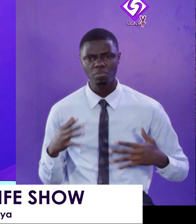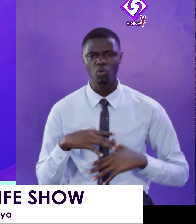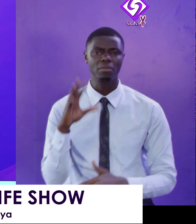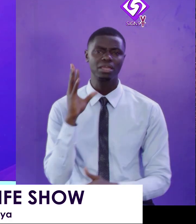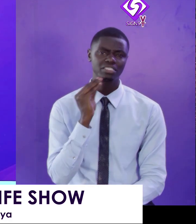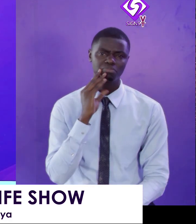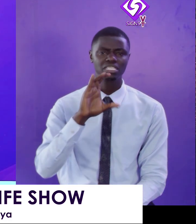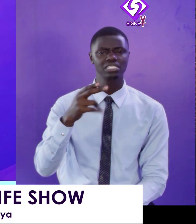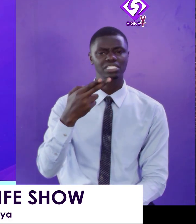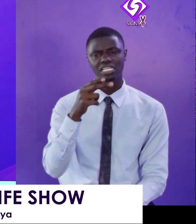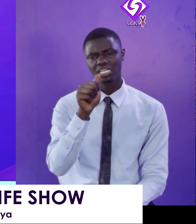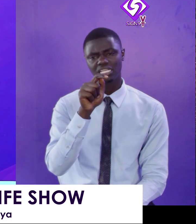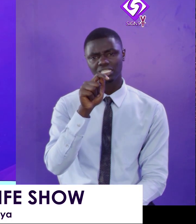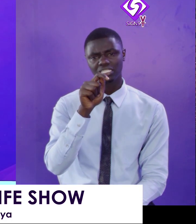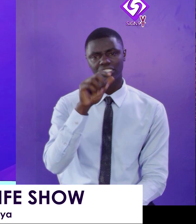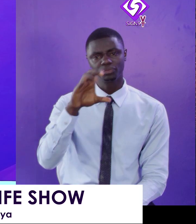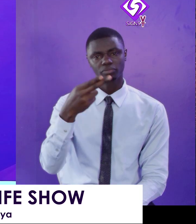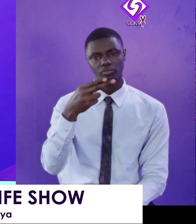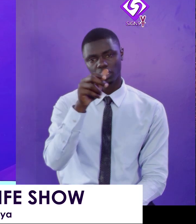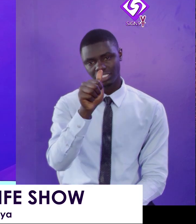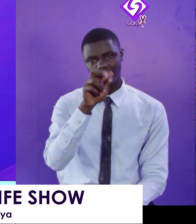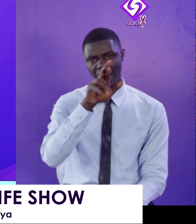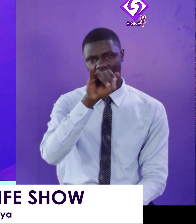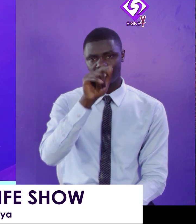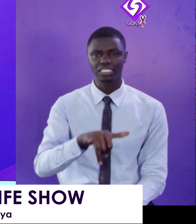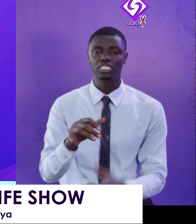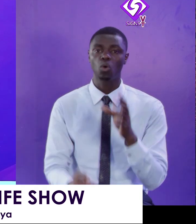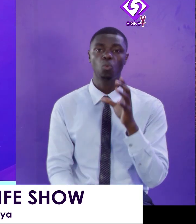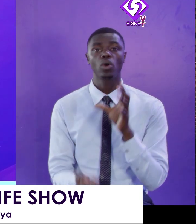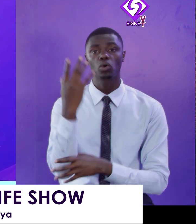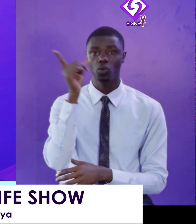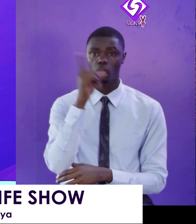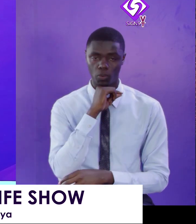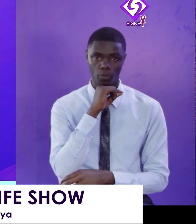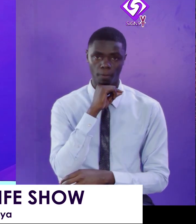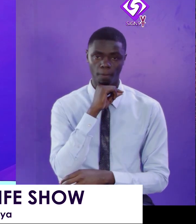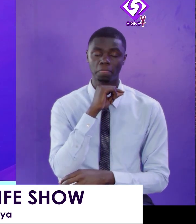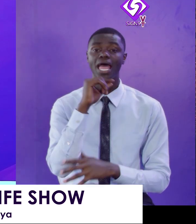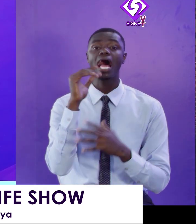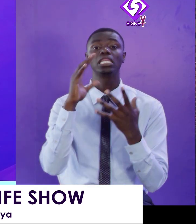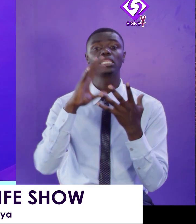charity grow. Did you know that? That it reaches a point where they learn,